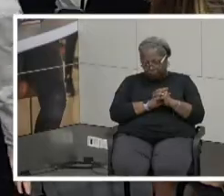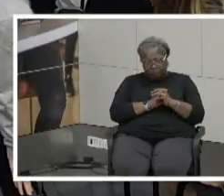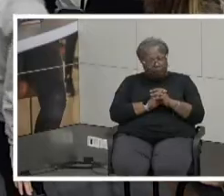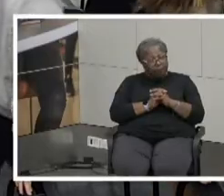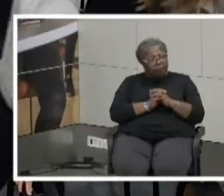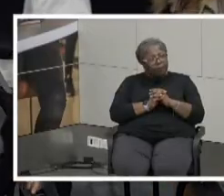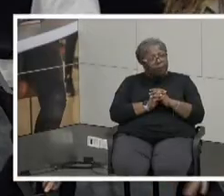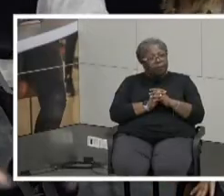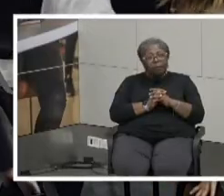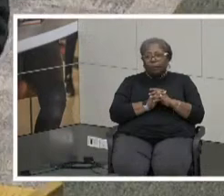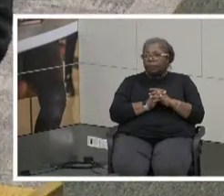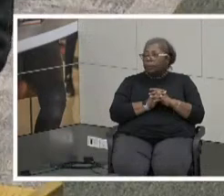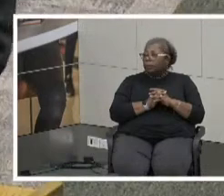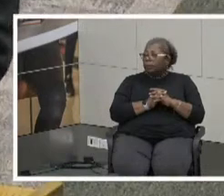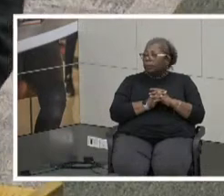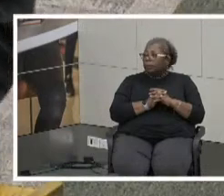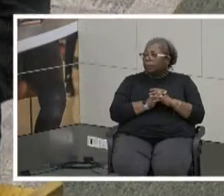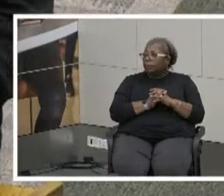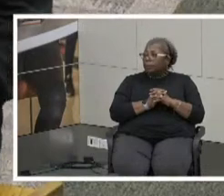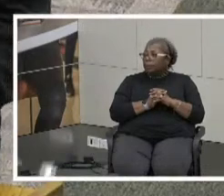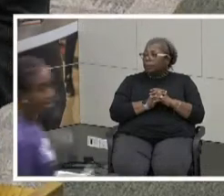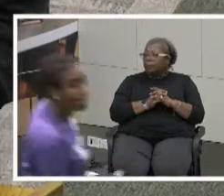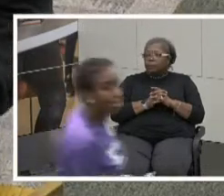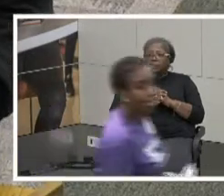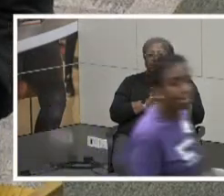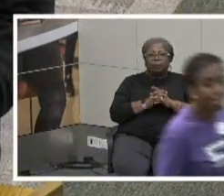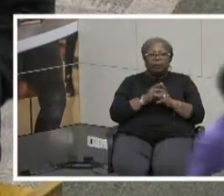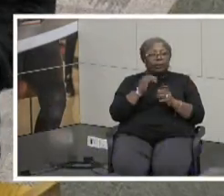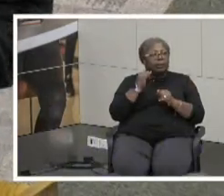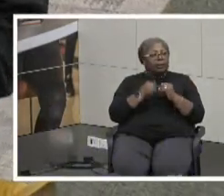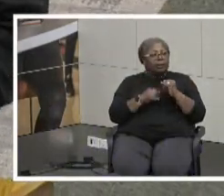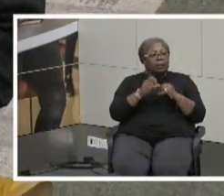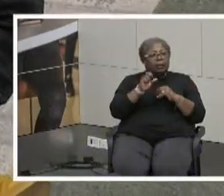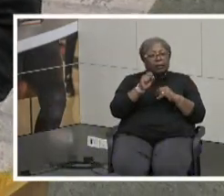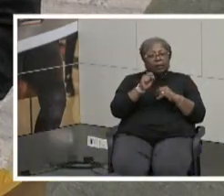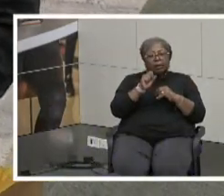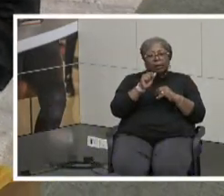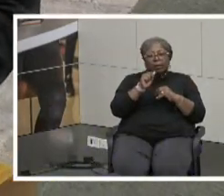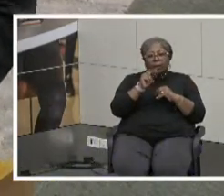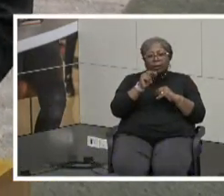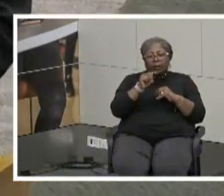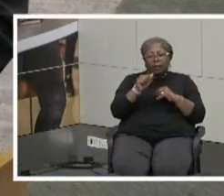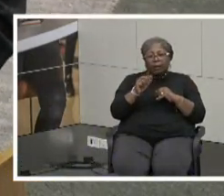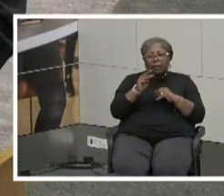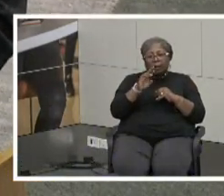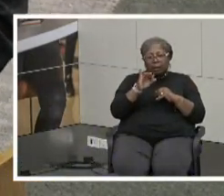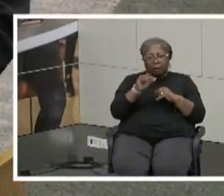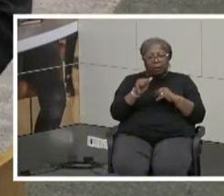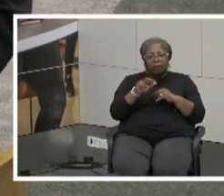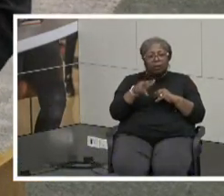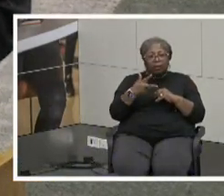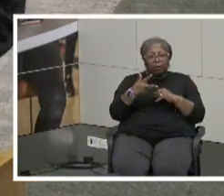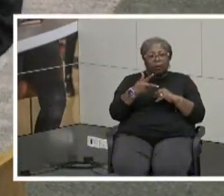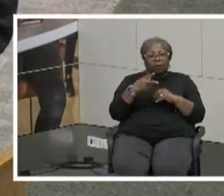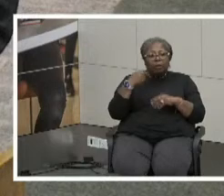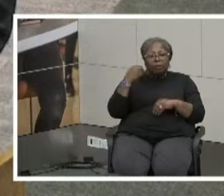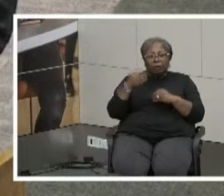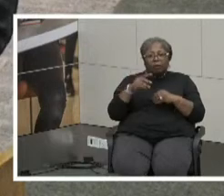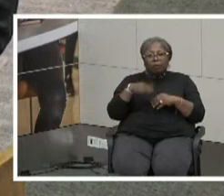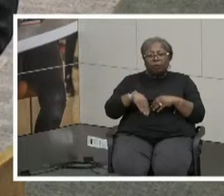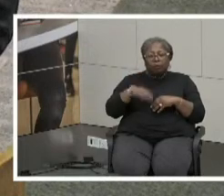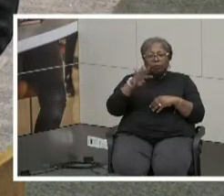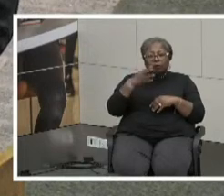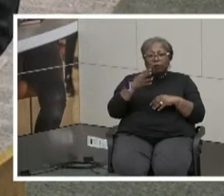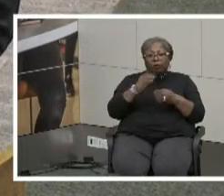you yes ma Leslie Santa Maria third generation HISD graduate raising the fourth speaking on